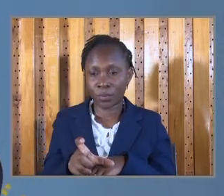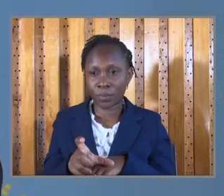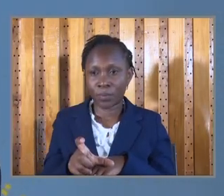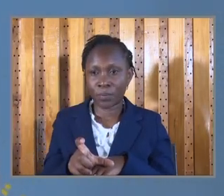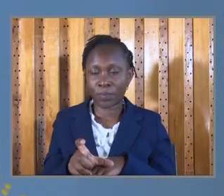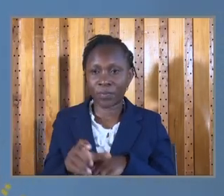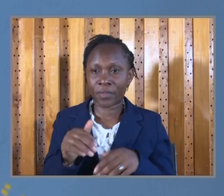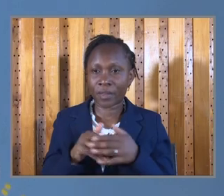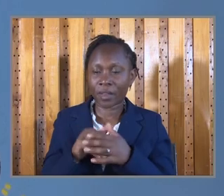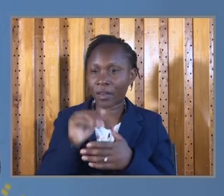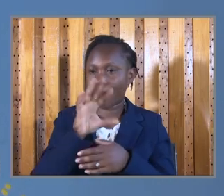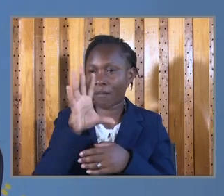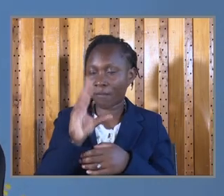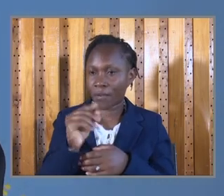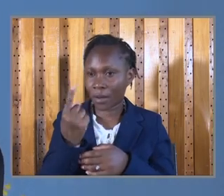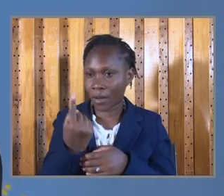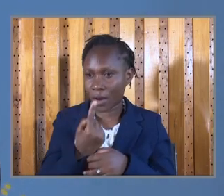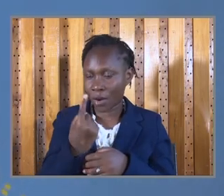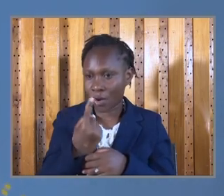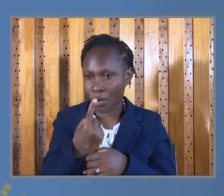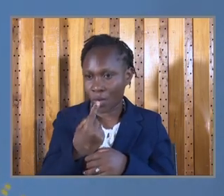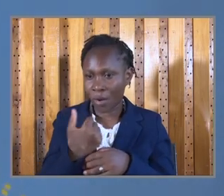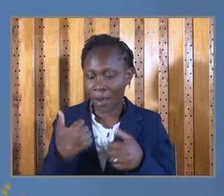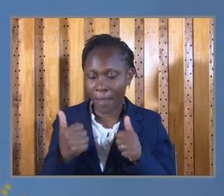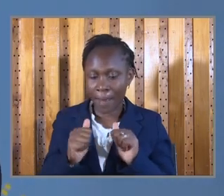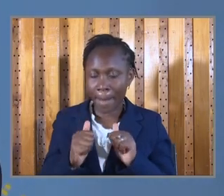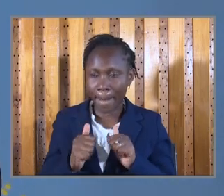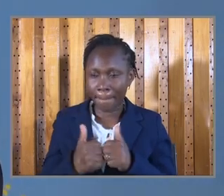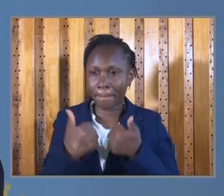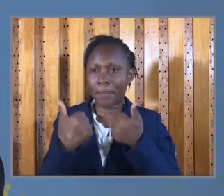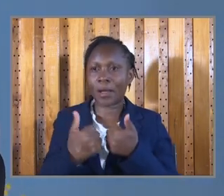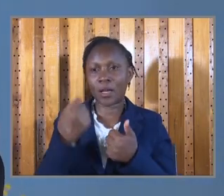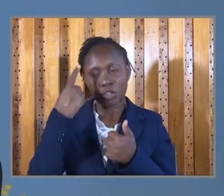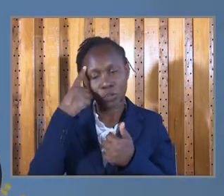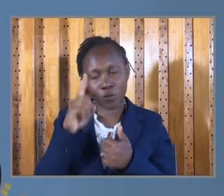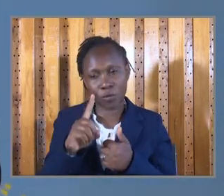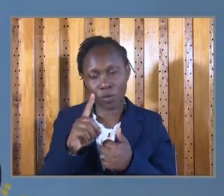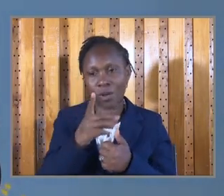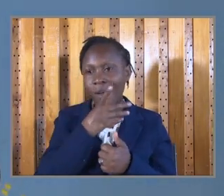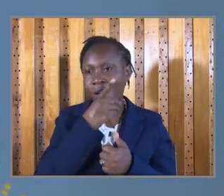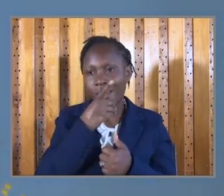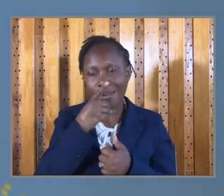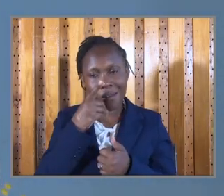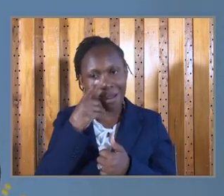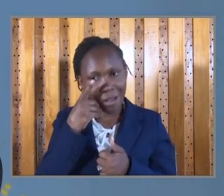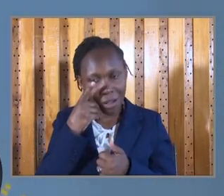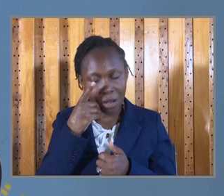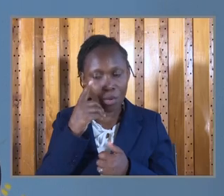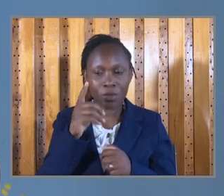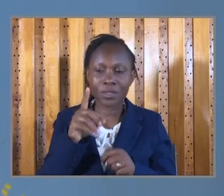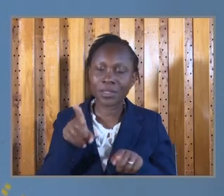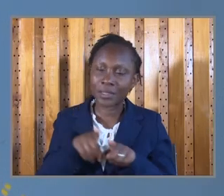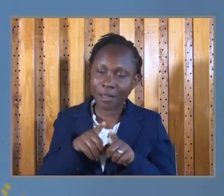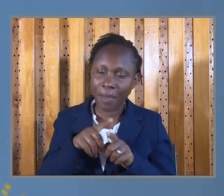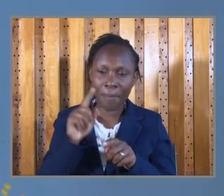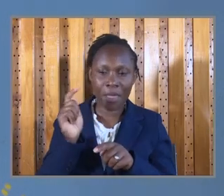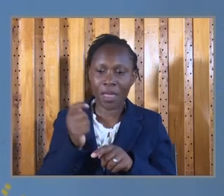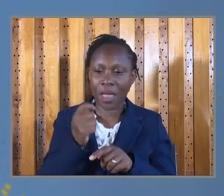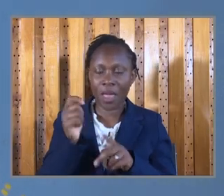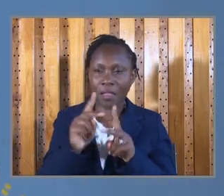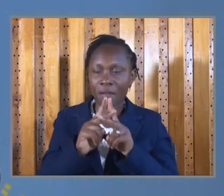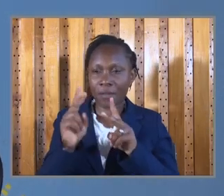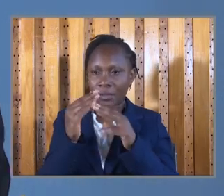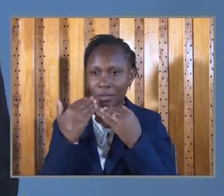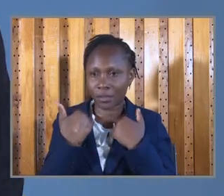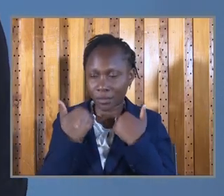alone, the impact of drought in the Horn of Africa and Kenya has been devastating.